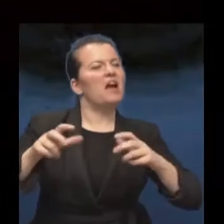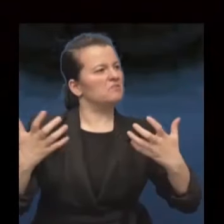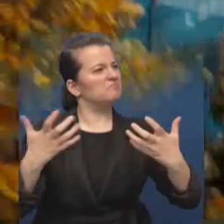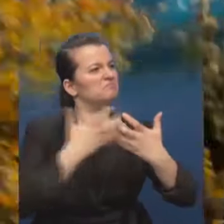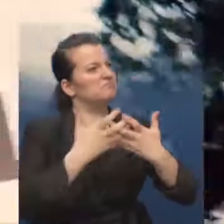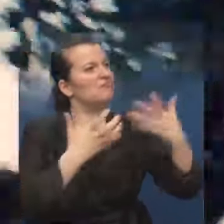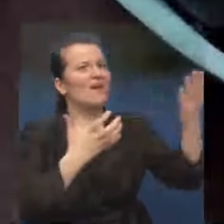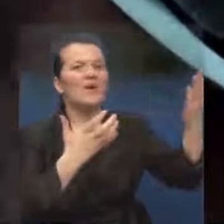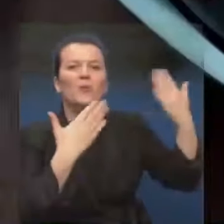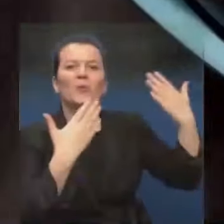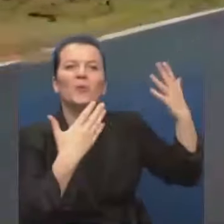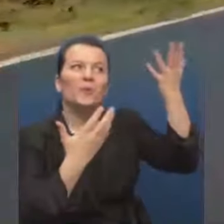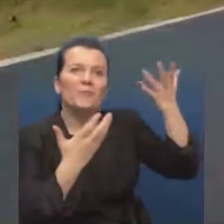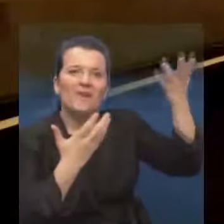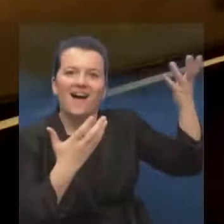better together.